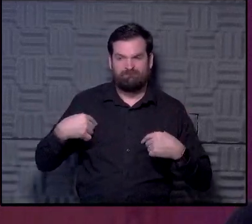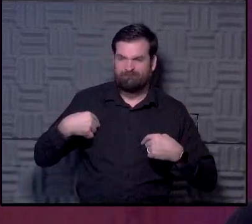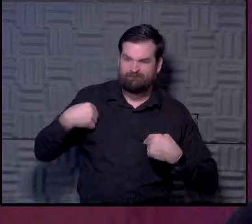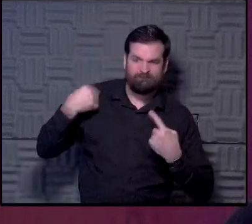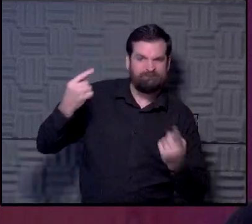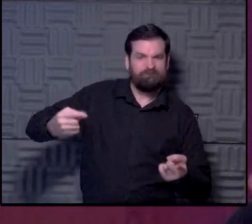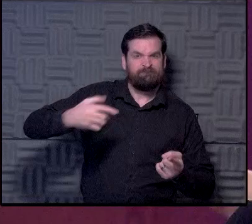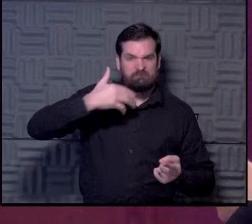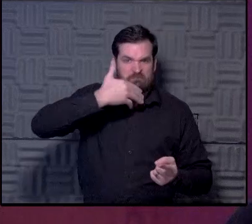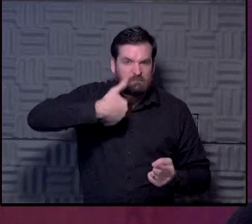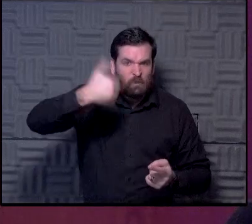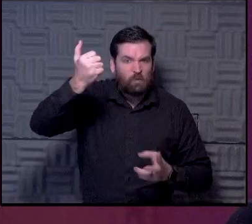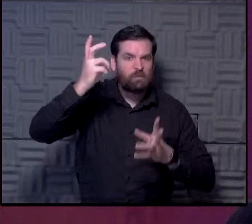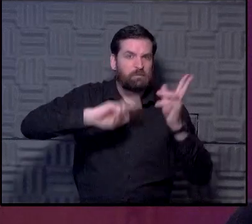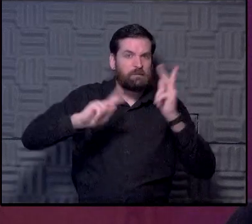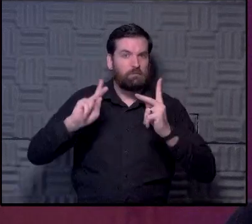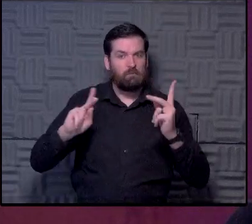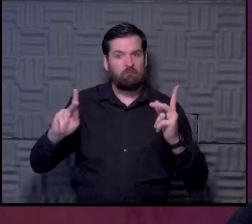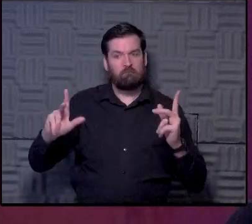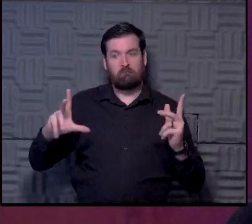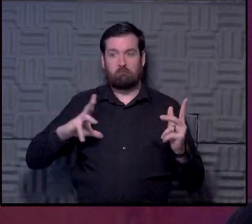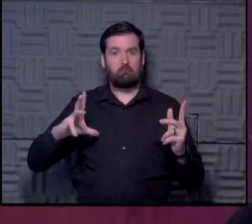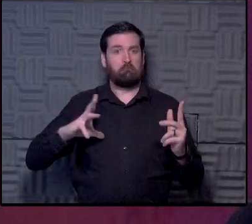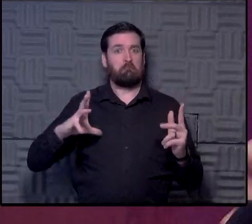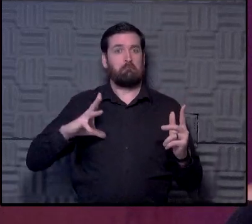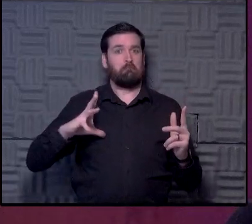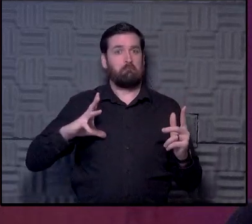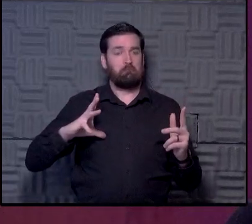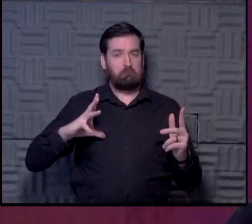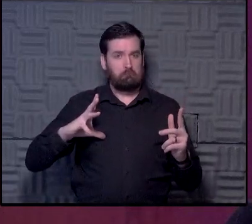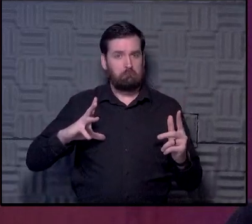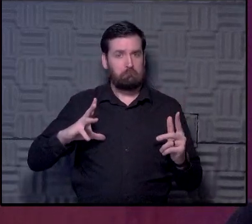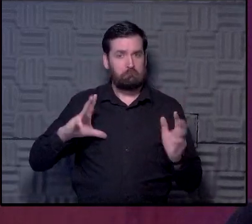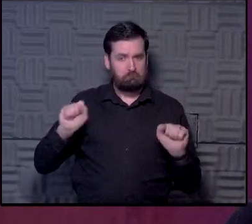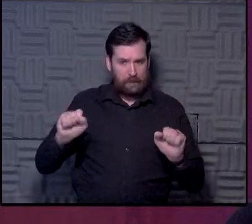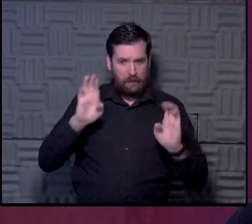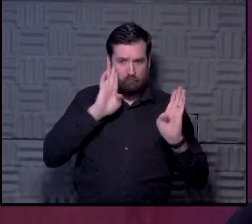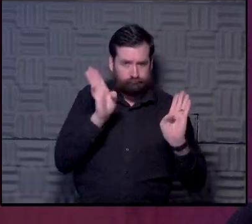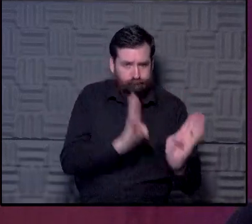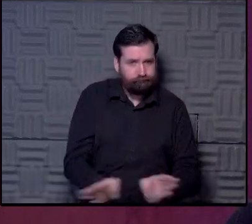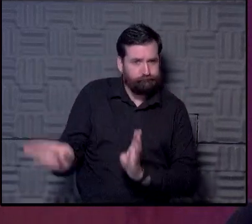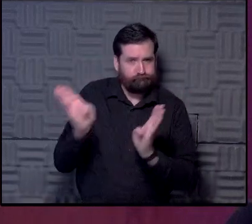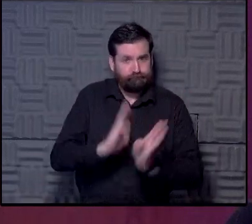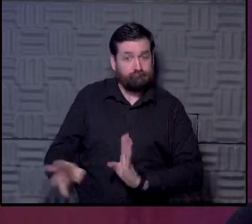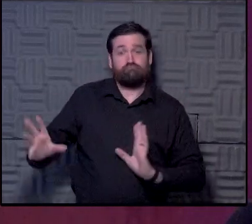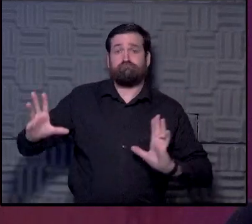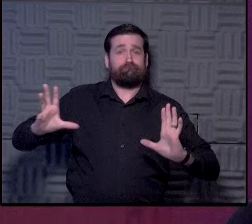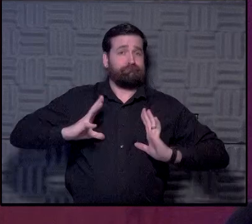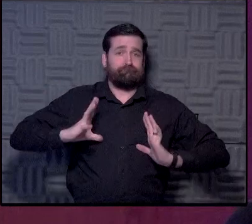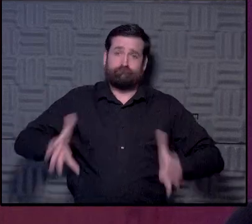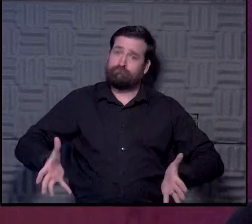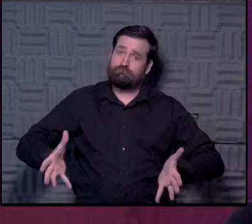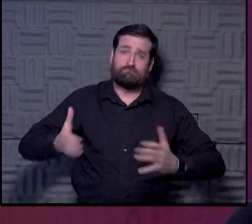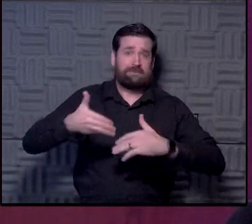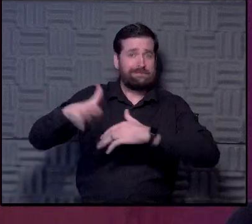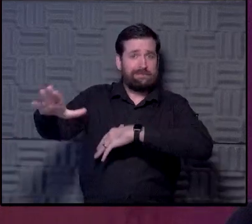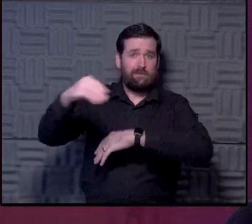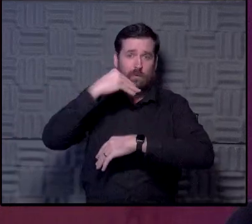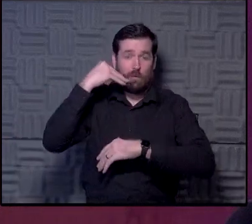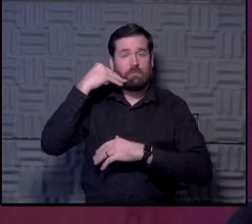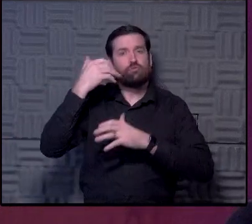octogenarians and nonagenarians, and they seem to do okay. And if we can line up everything, we're okay with sending them home. So we do